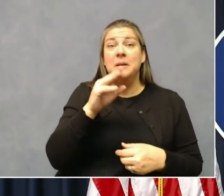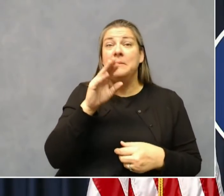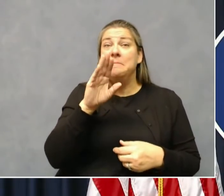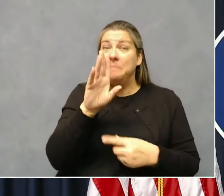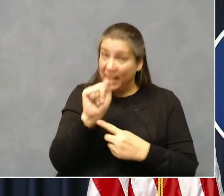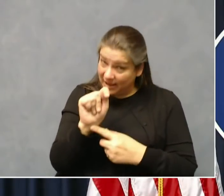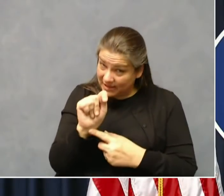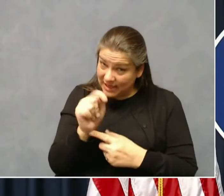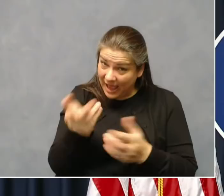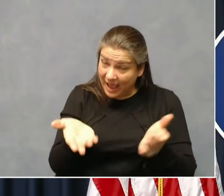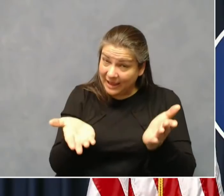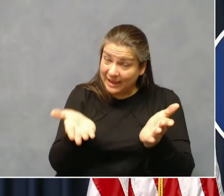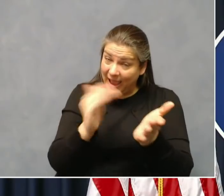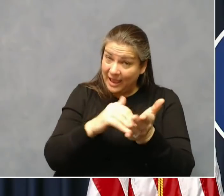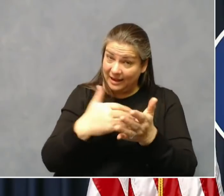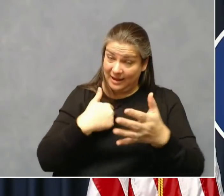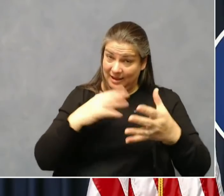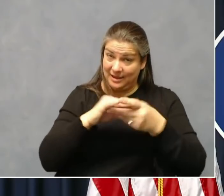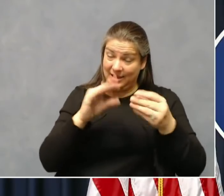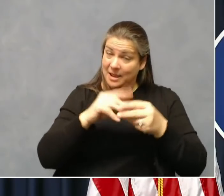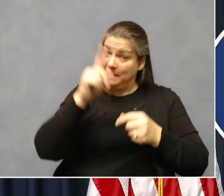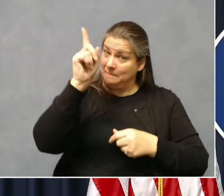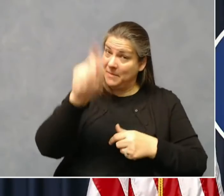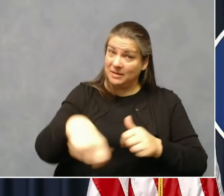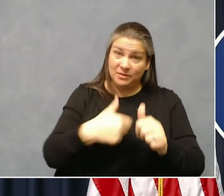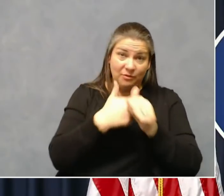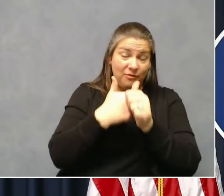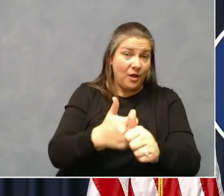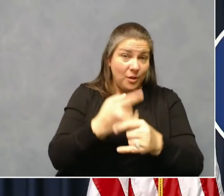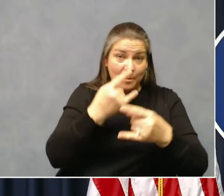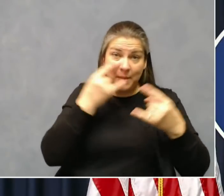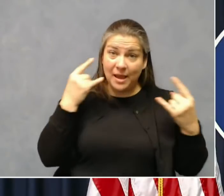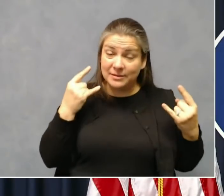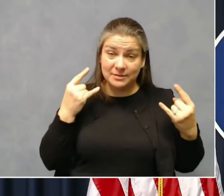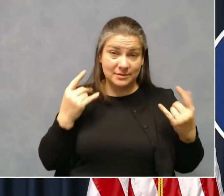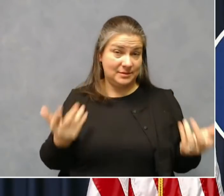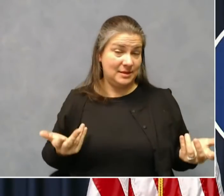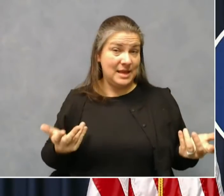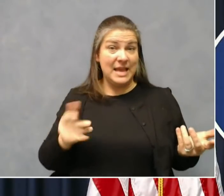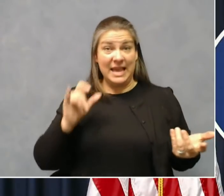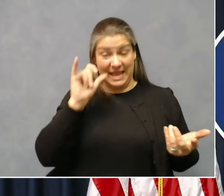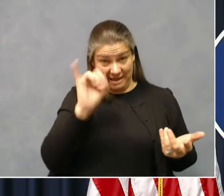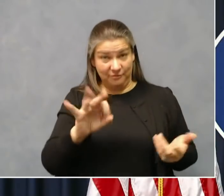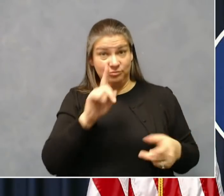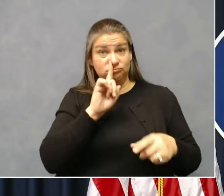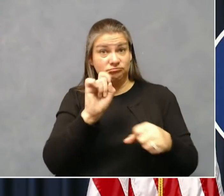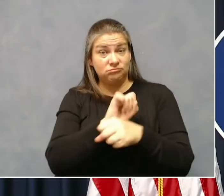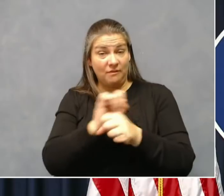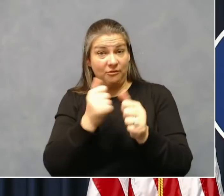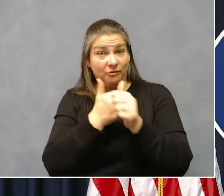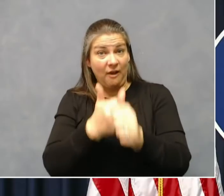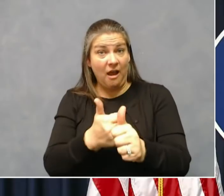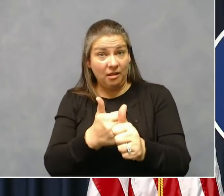the mask mandate moving forward, and if we get that, I mean, we can continue to